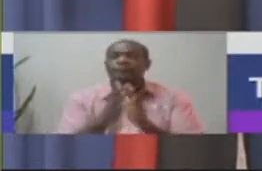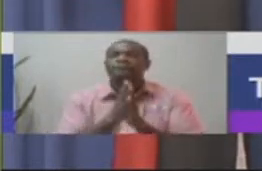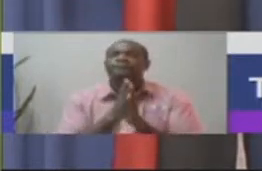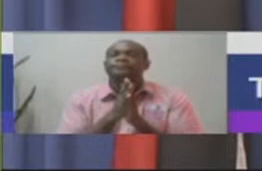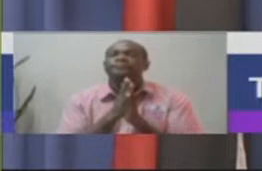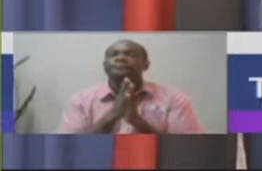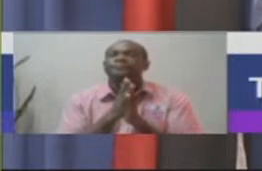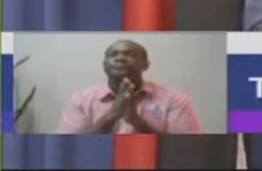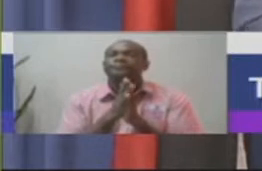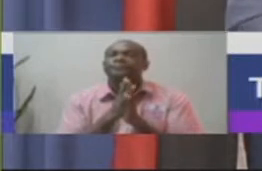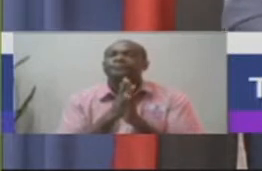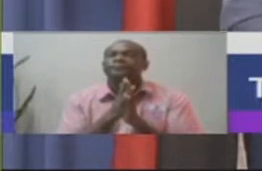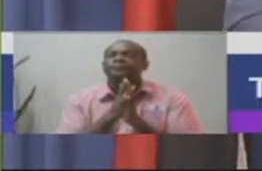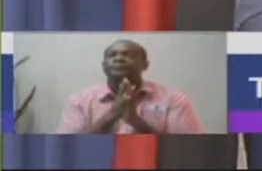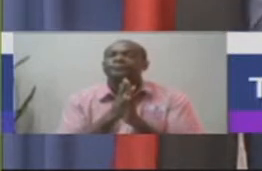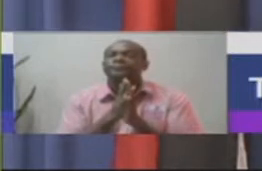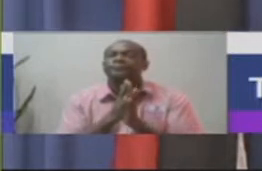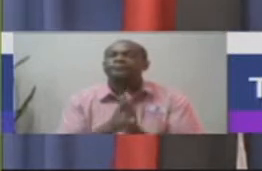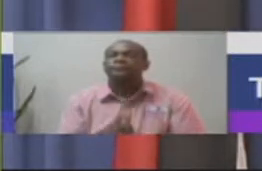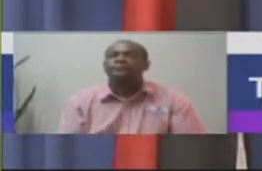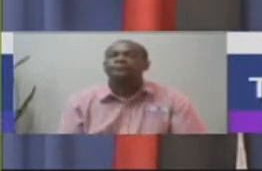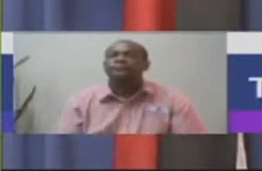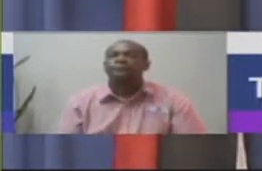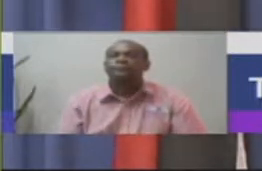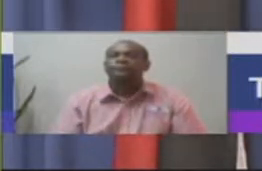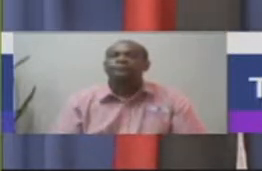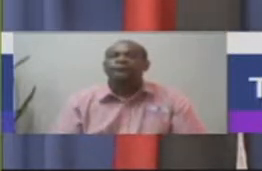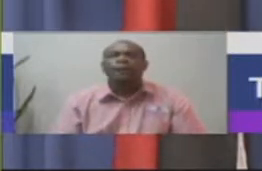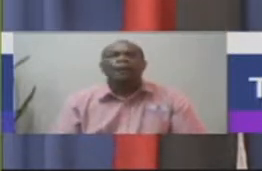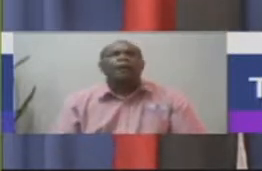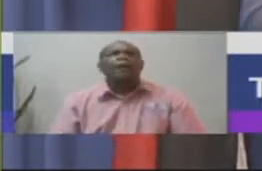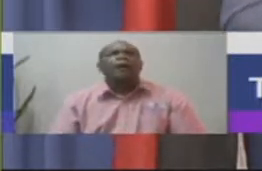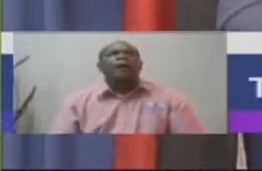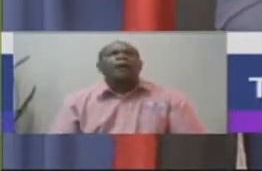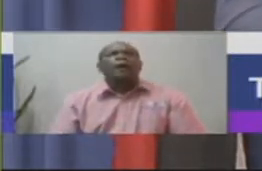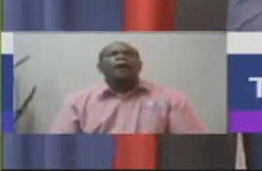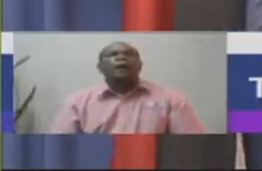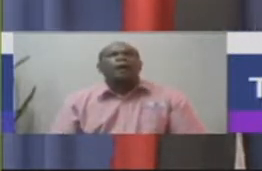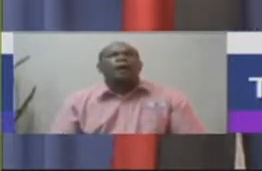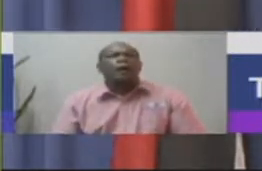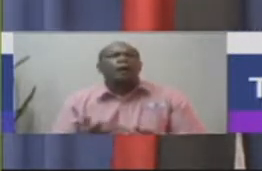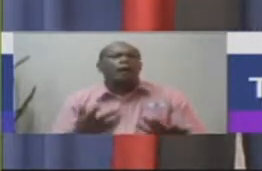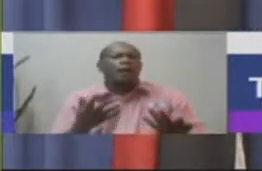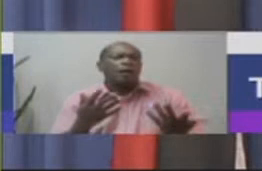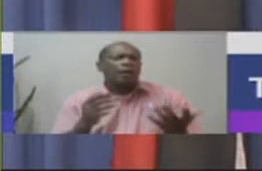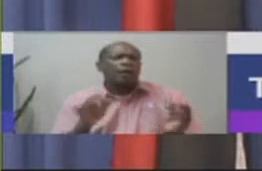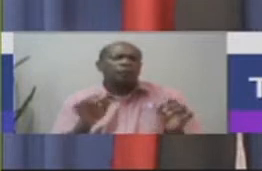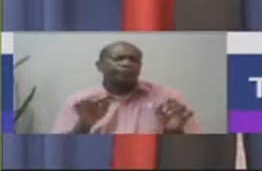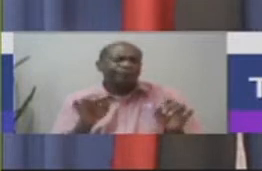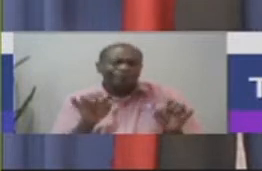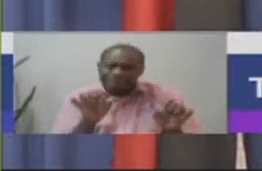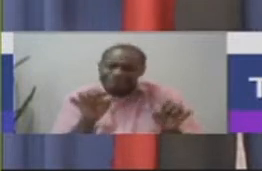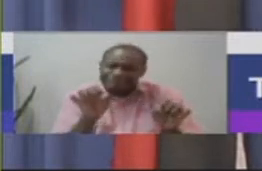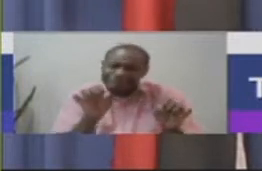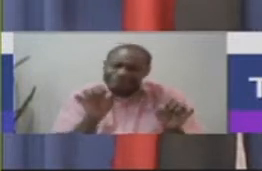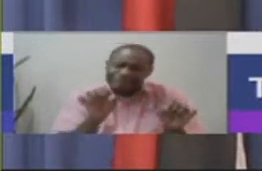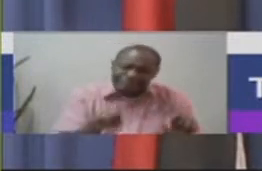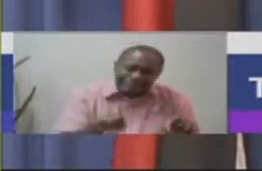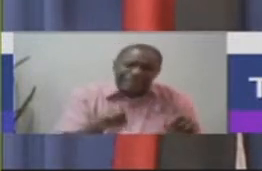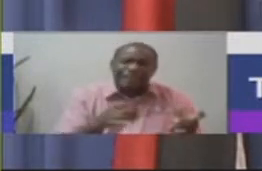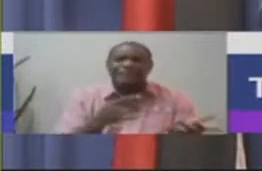conclude by saying that we have not done too badly. We have not reversed our position, but we have